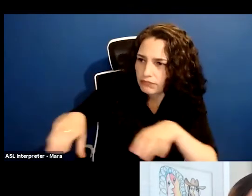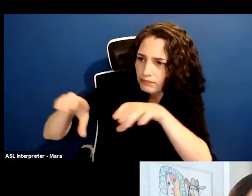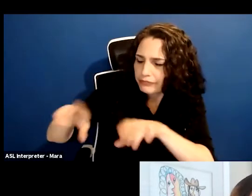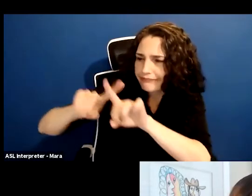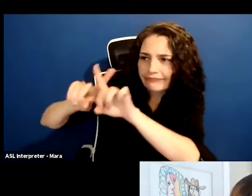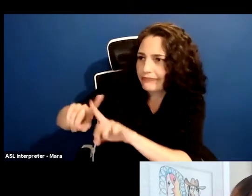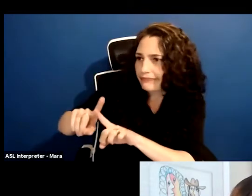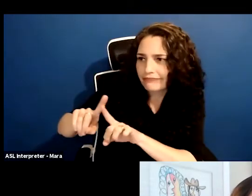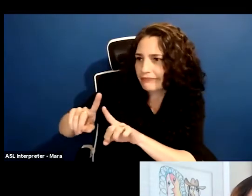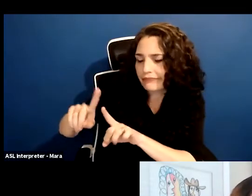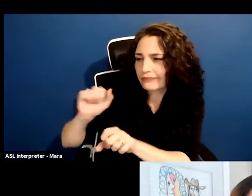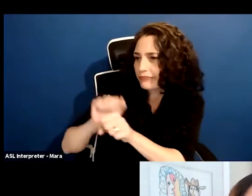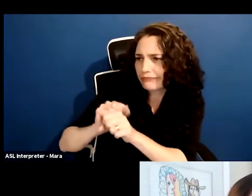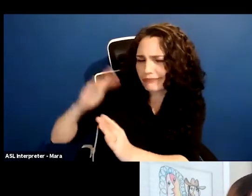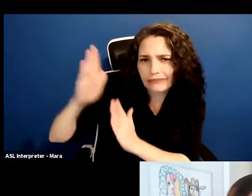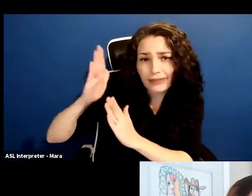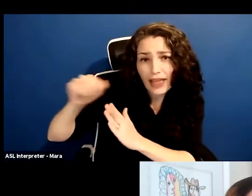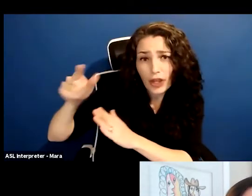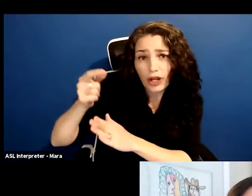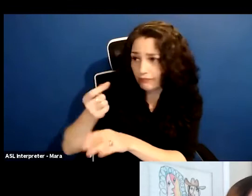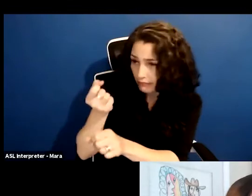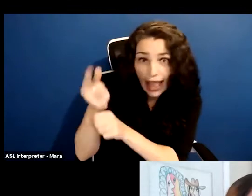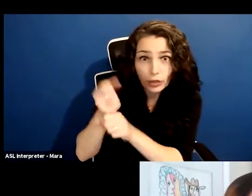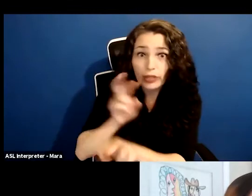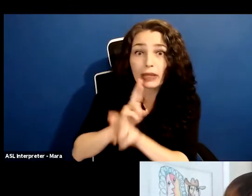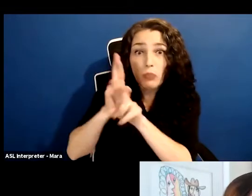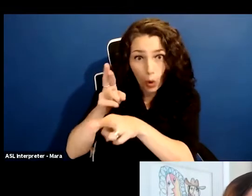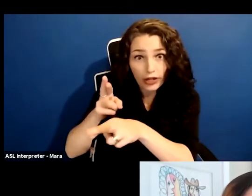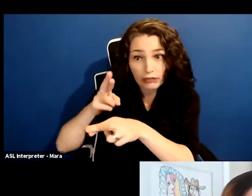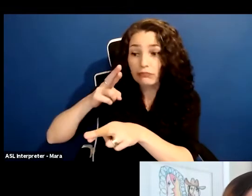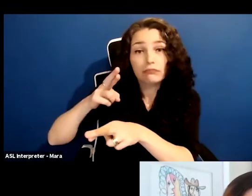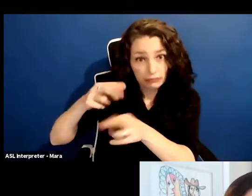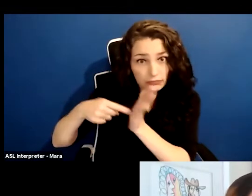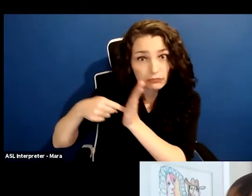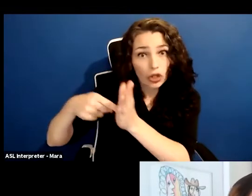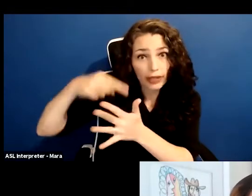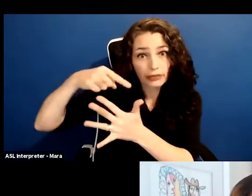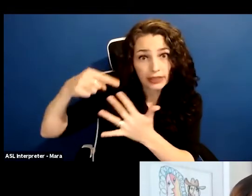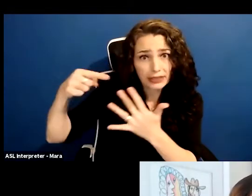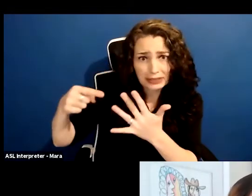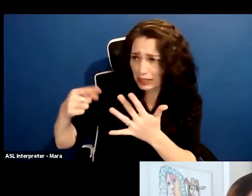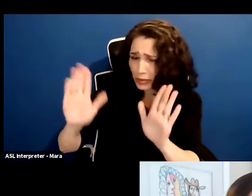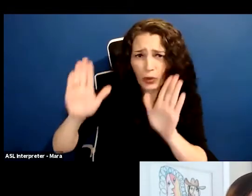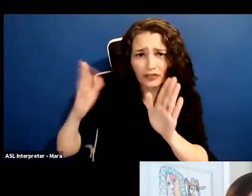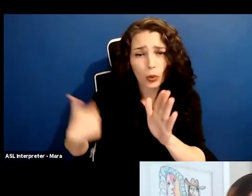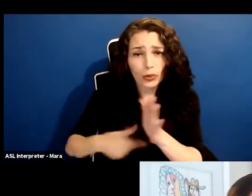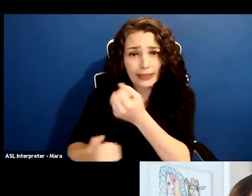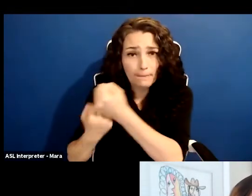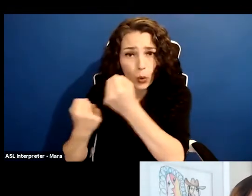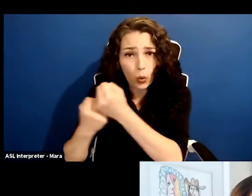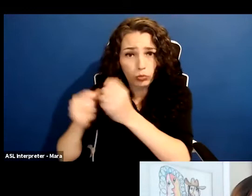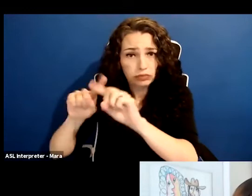annual reports that share this data, and we think that's really important, and we absolutely support those organizations and that